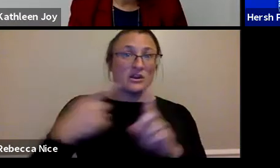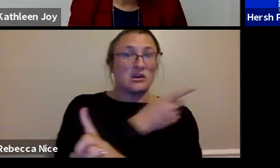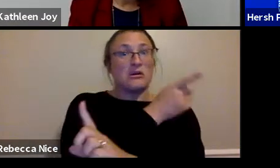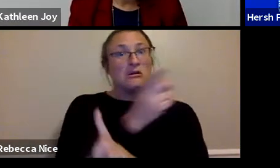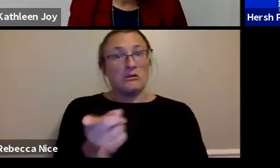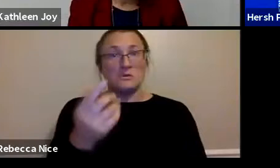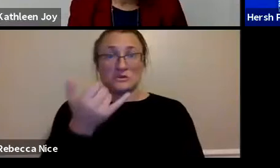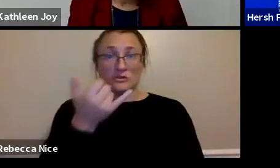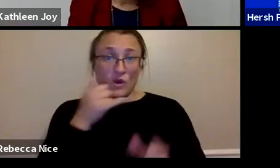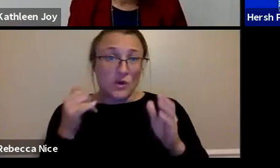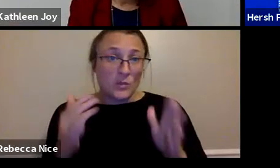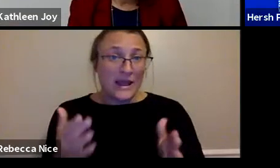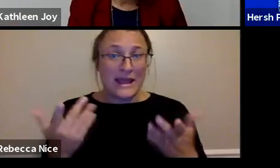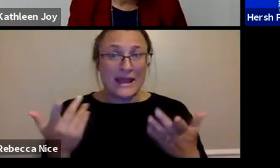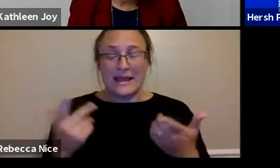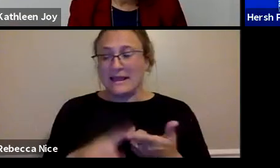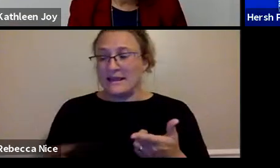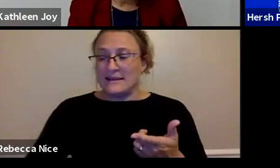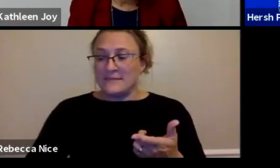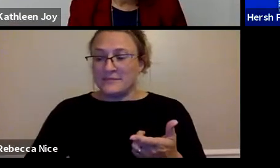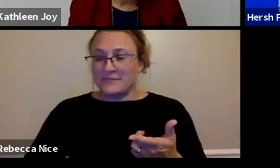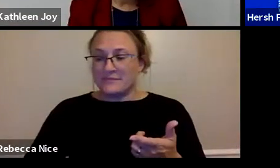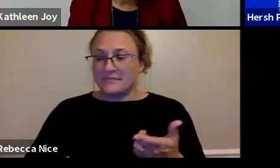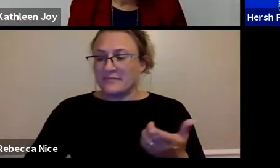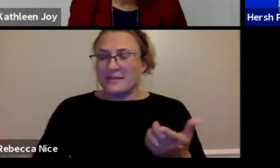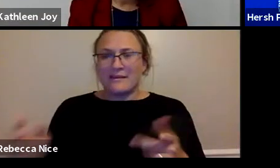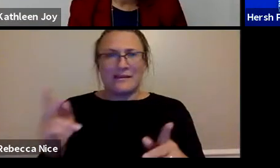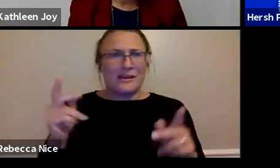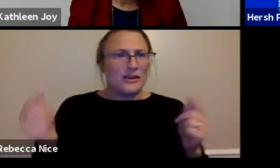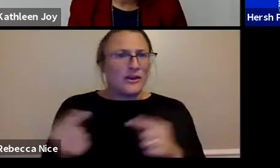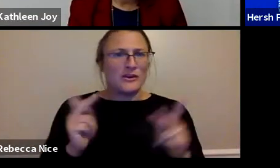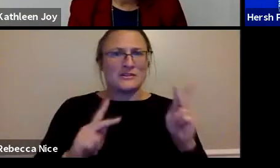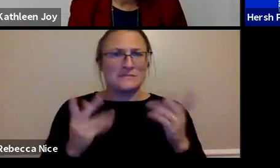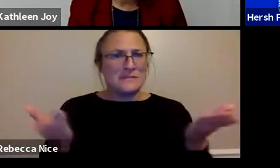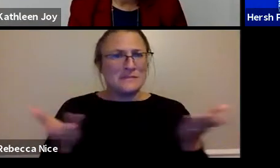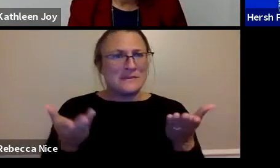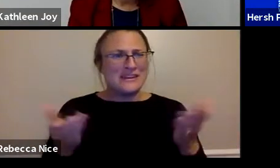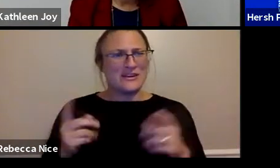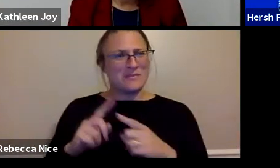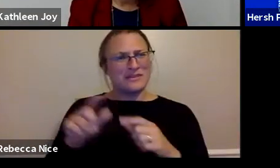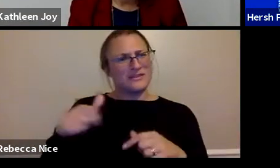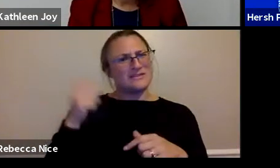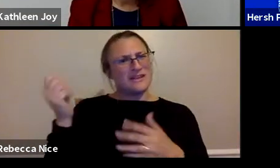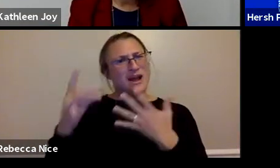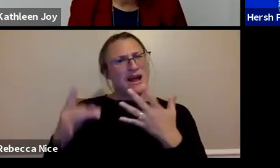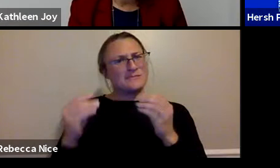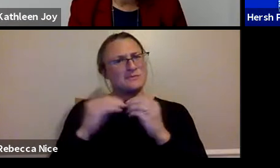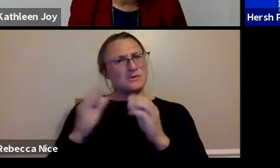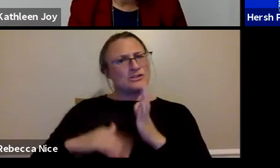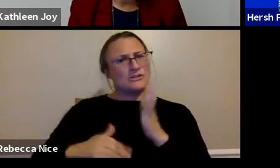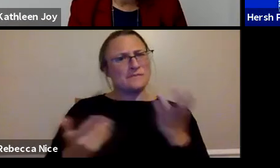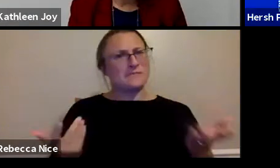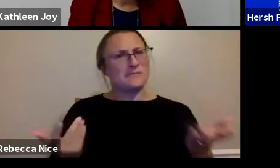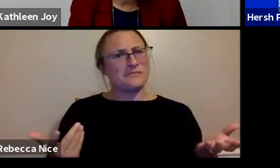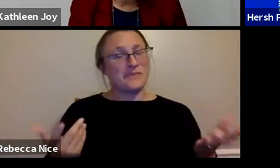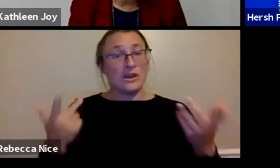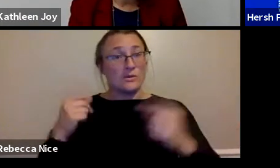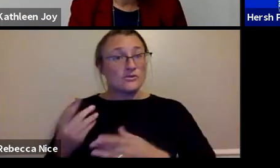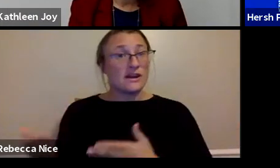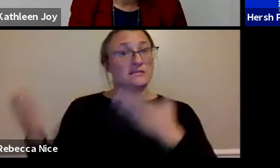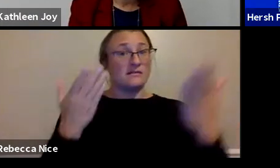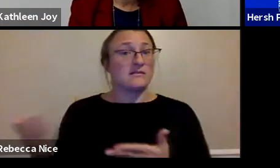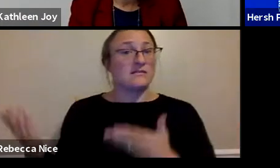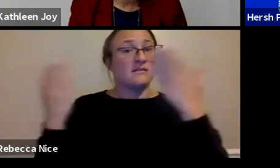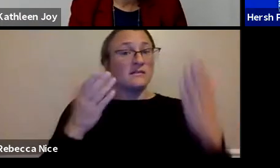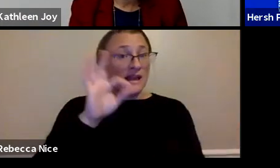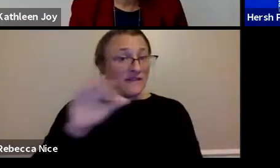to hurt people here in our neighborhood when there are such cheaper options. And we've tried to bring these up to the FAA. I'm a member of the community board. I've been attending